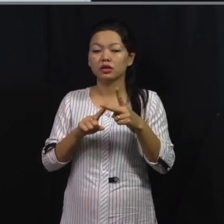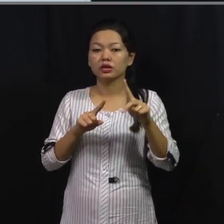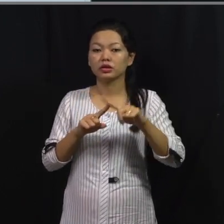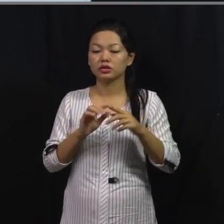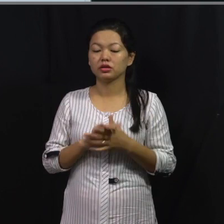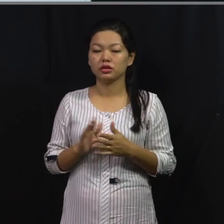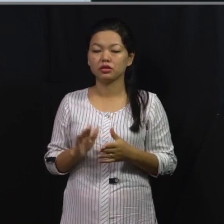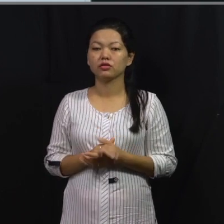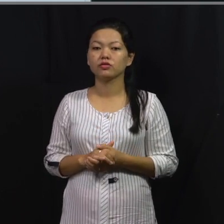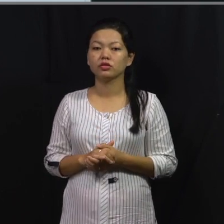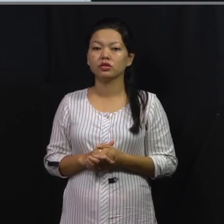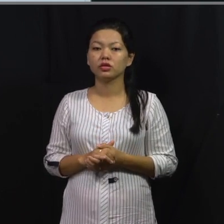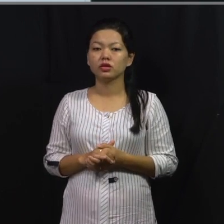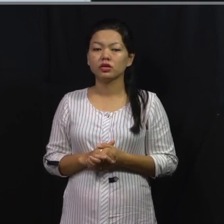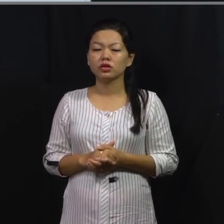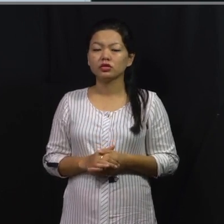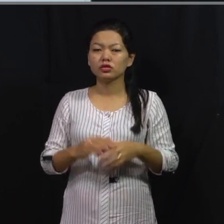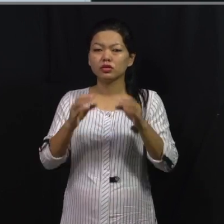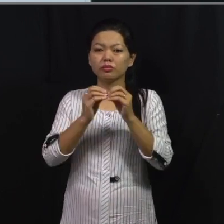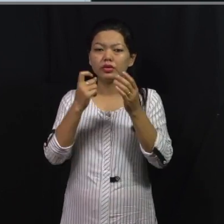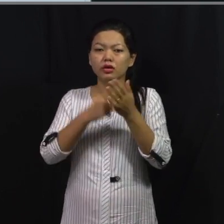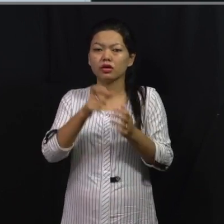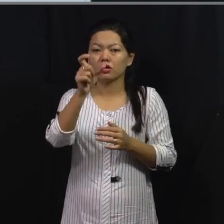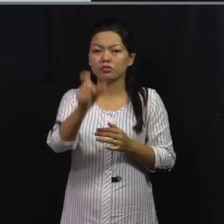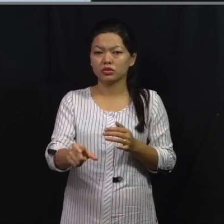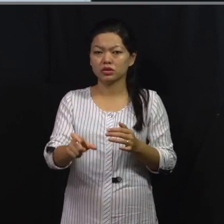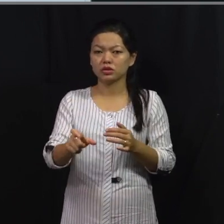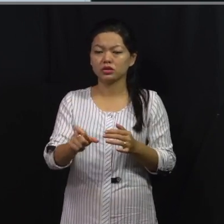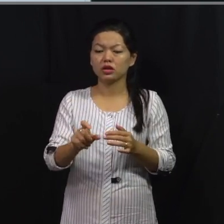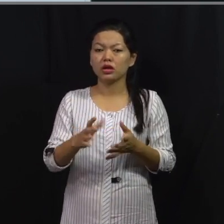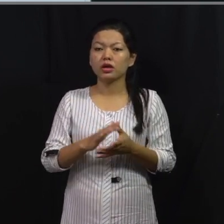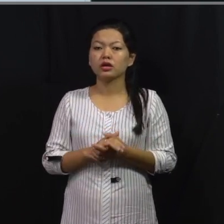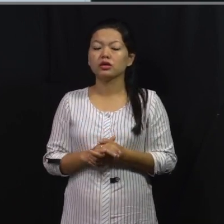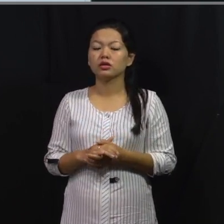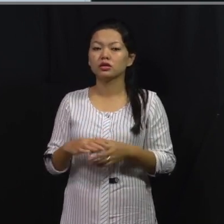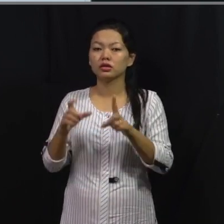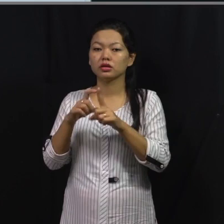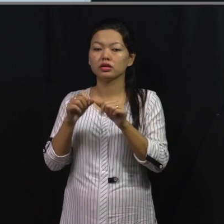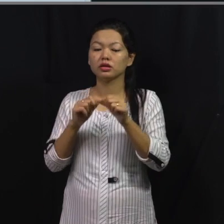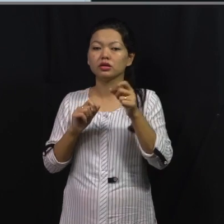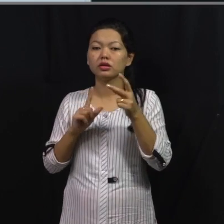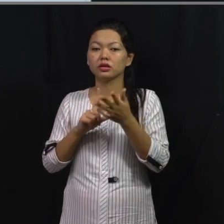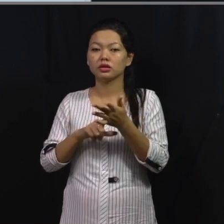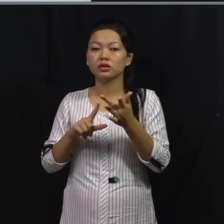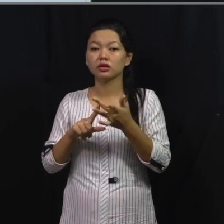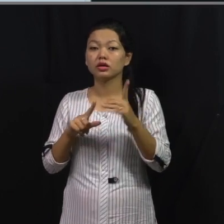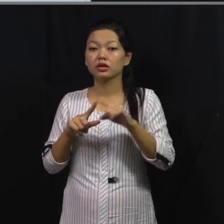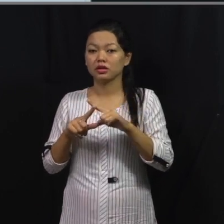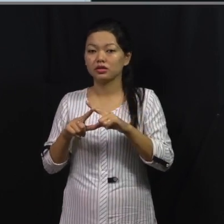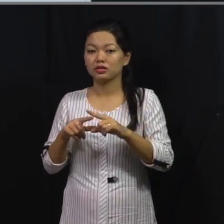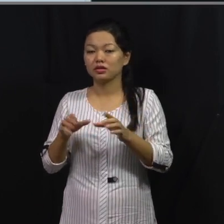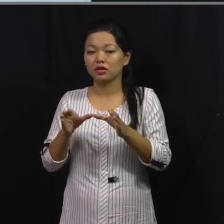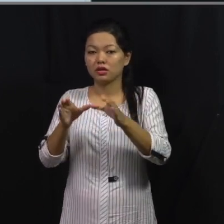and Dr. B.R. Ambedkar. Okay, this two, one group, and then this particular individual. Okay,